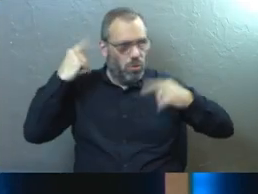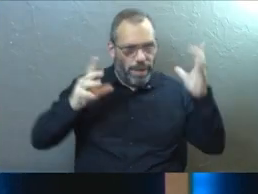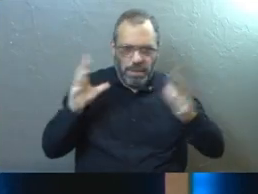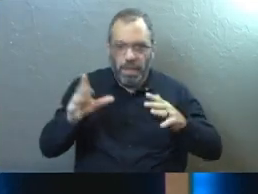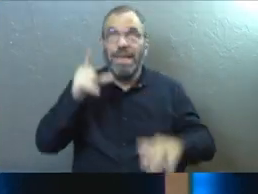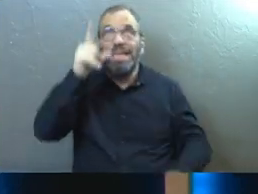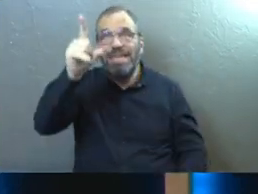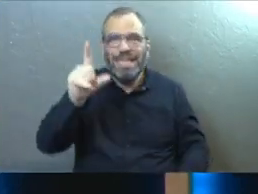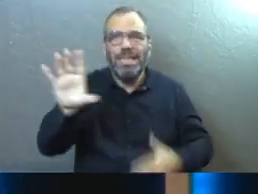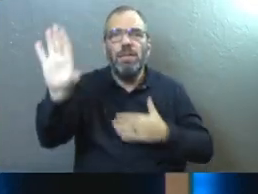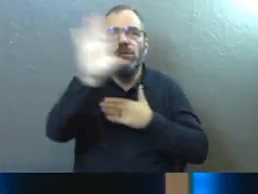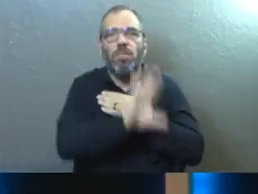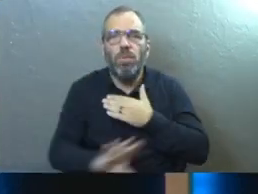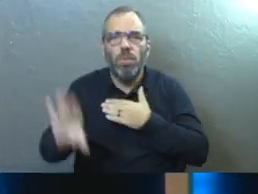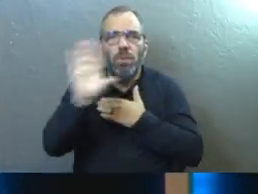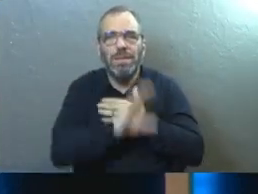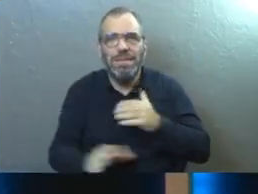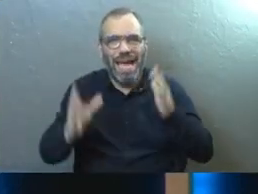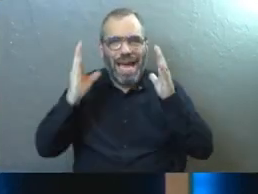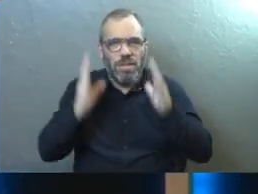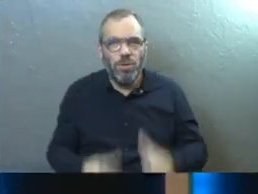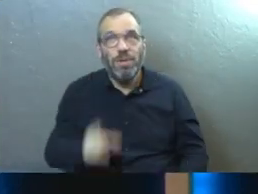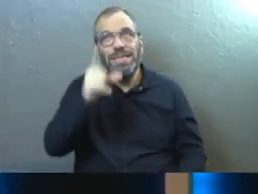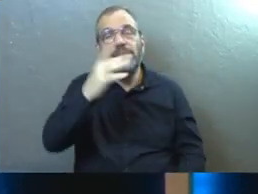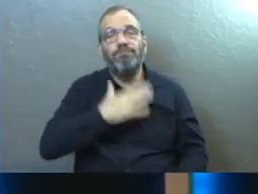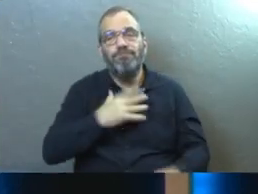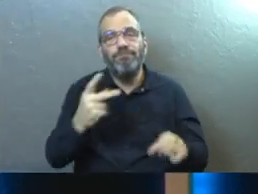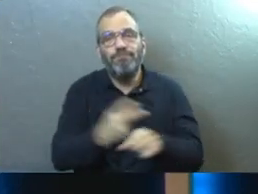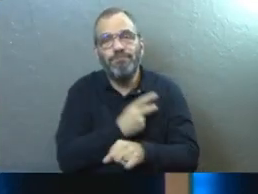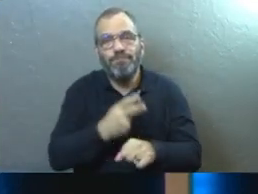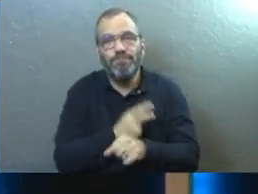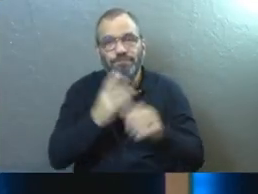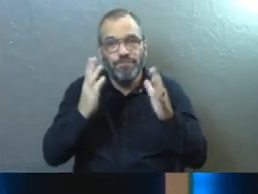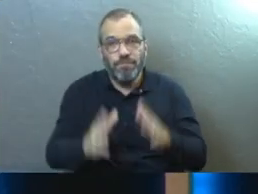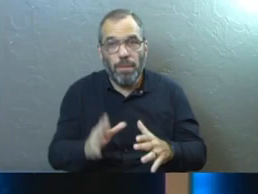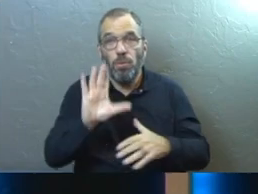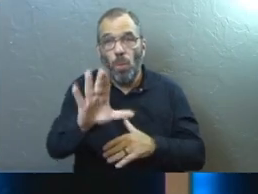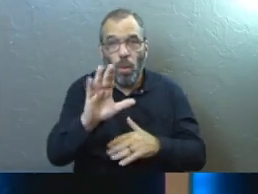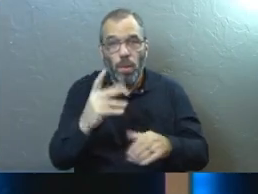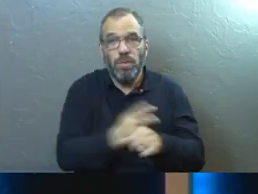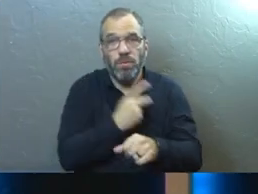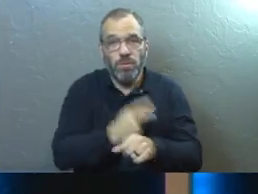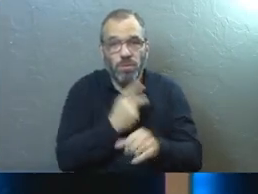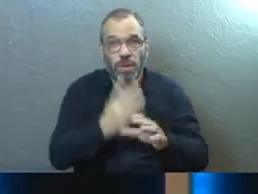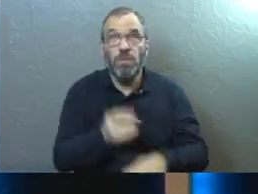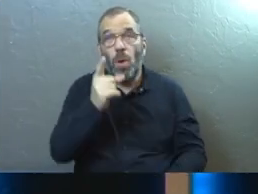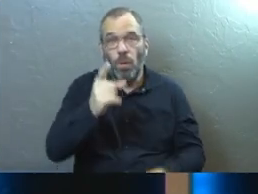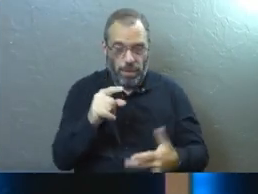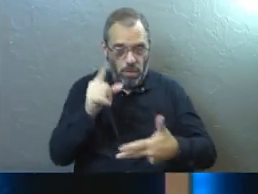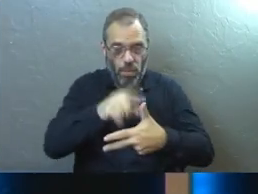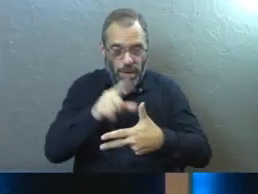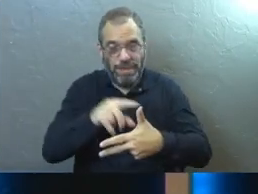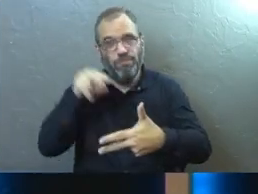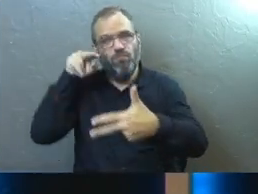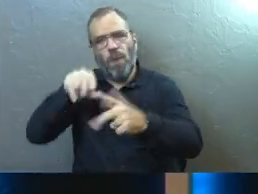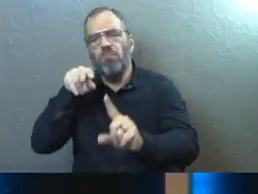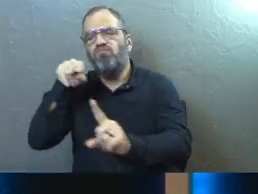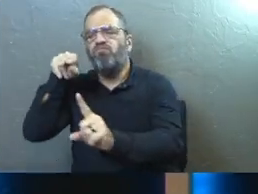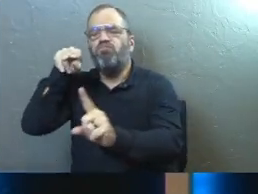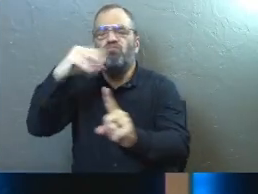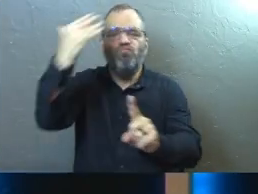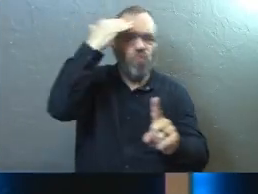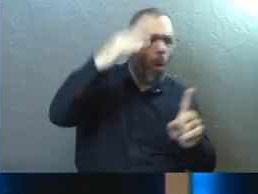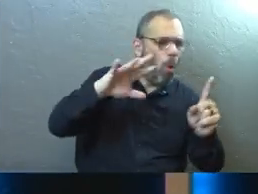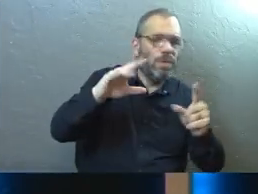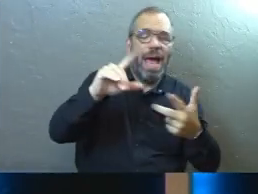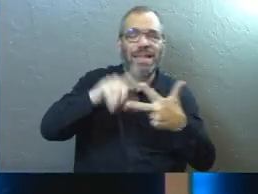God is our protector because he's our shepherd. Amen. Amen. So God watches over us. God knows, God is aware,